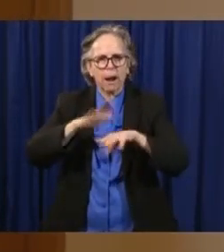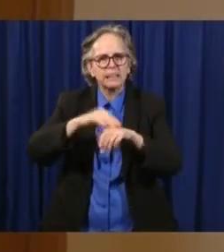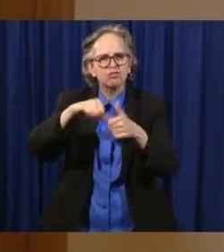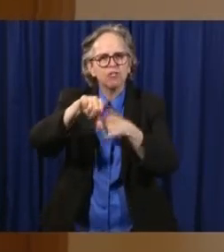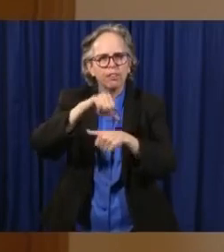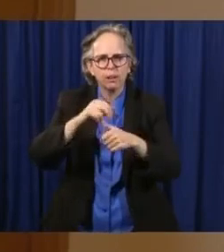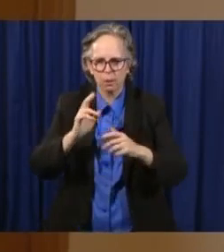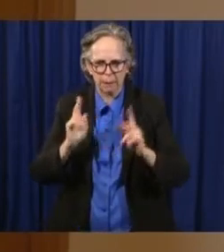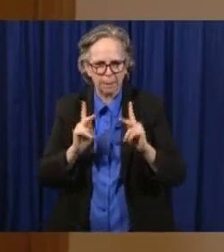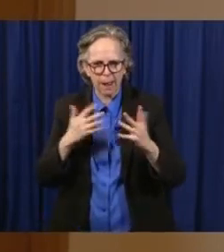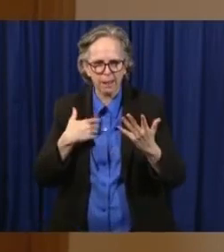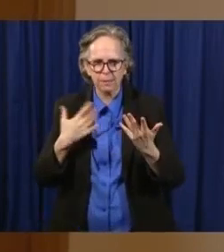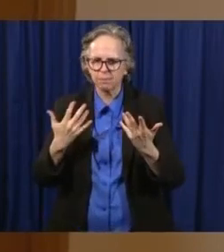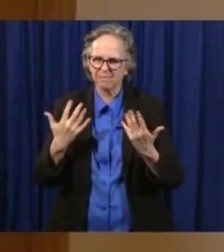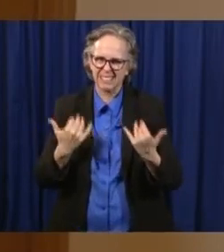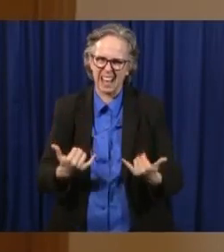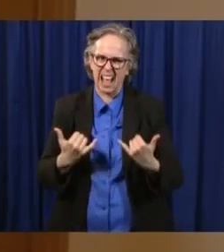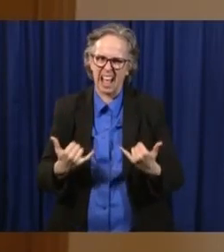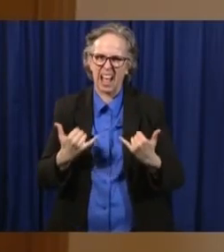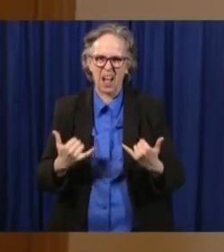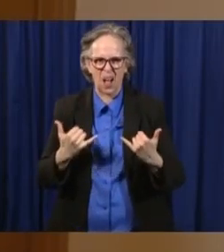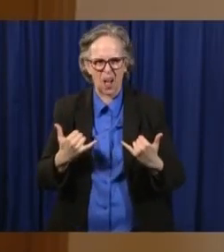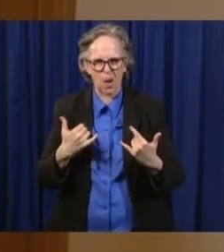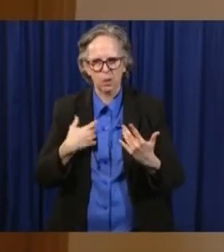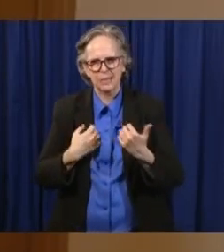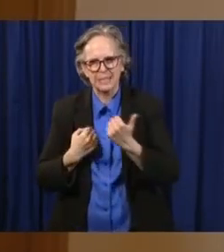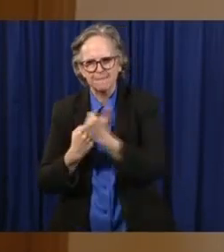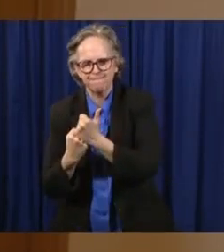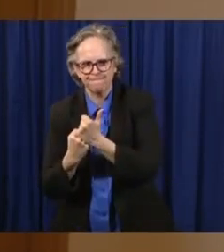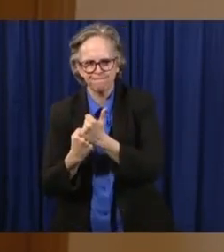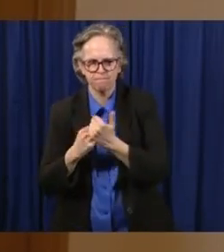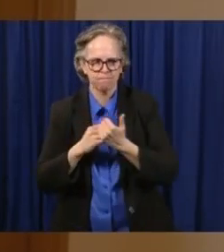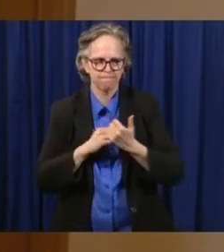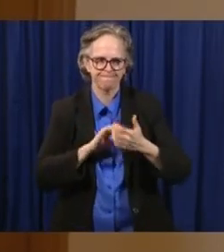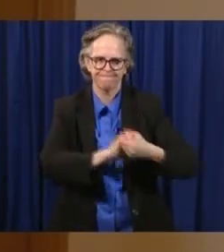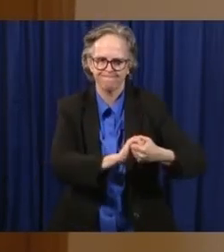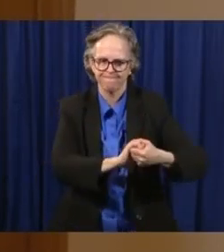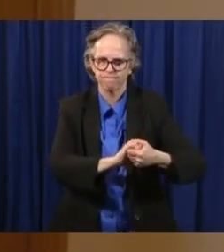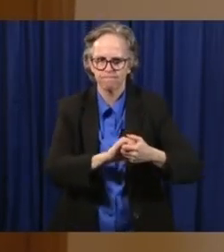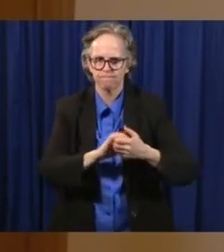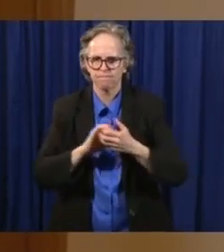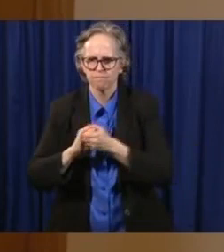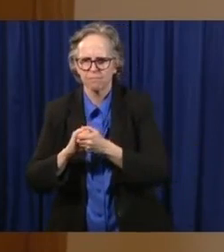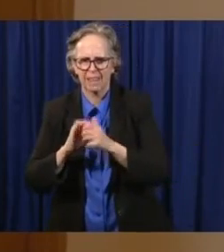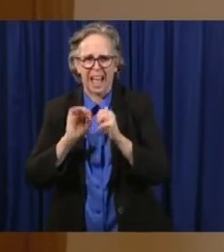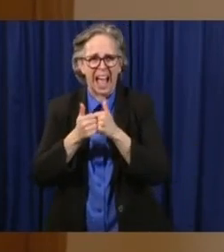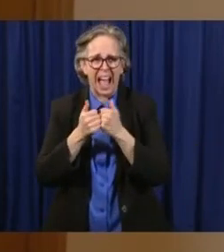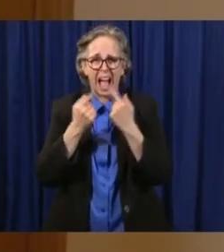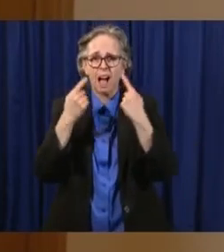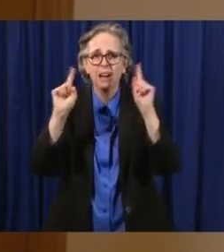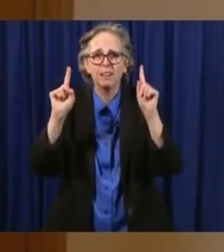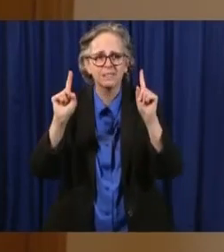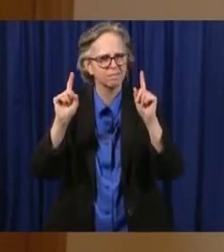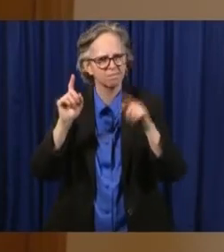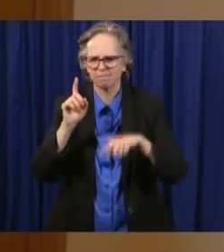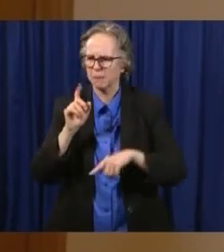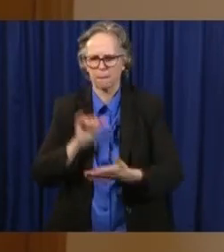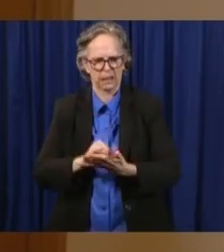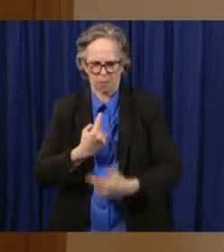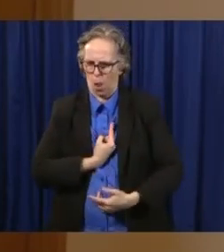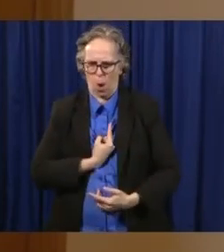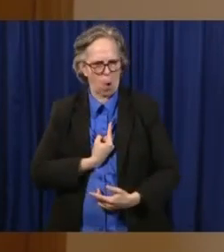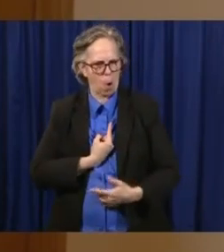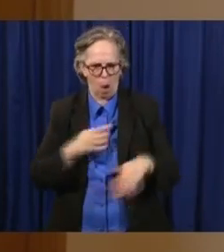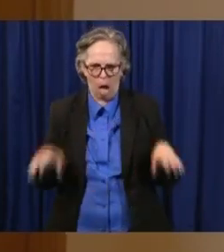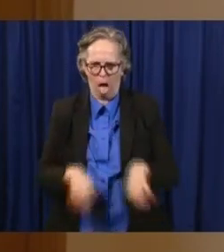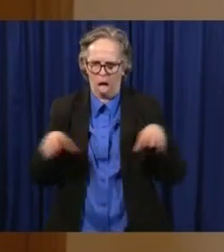it. There's no way out of this without what we are going to do together. And what we do in our state and what we do across this